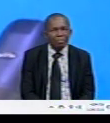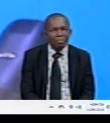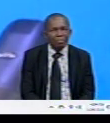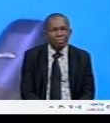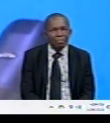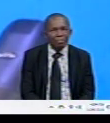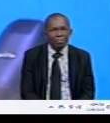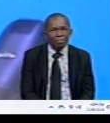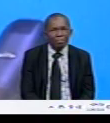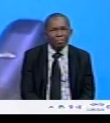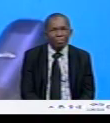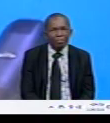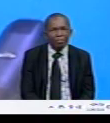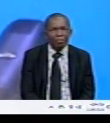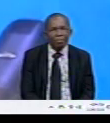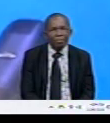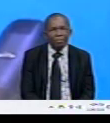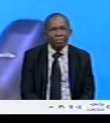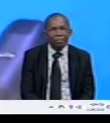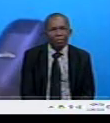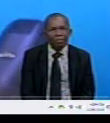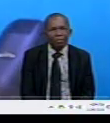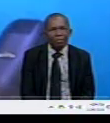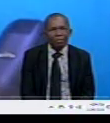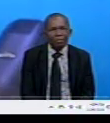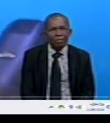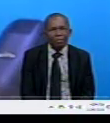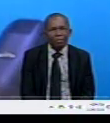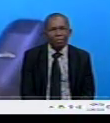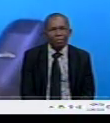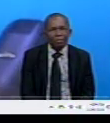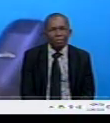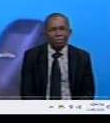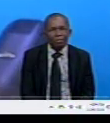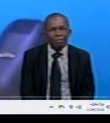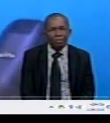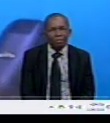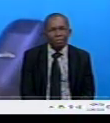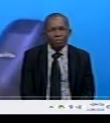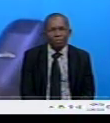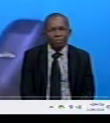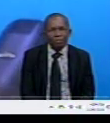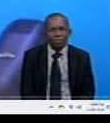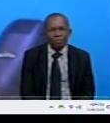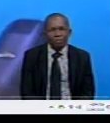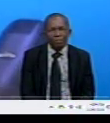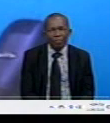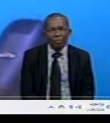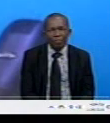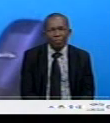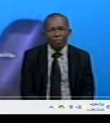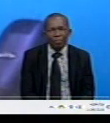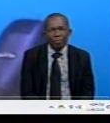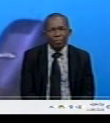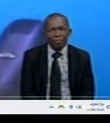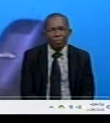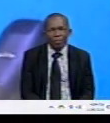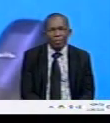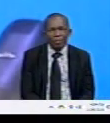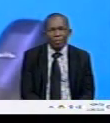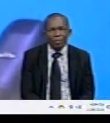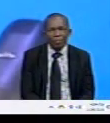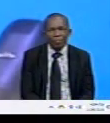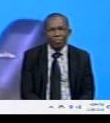and over again. Abide in the Lord, secure in his controls, this life's